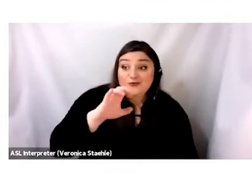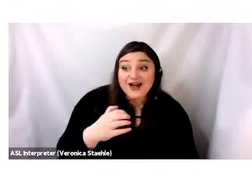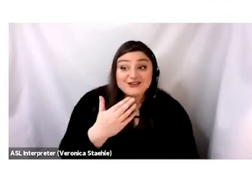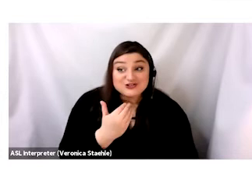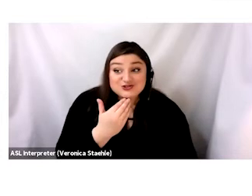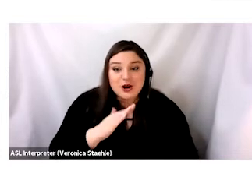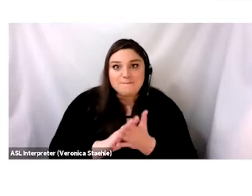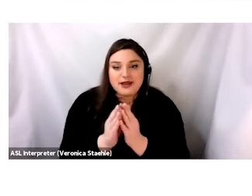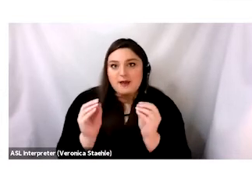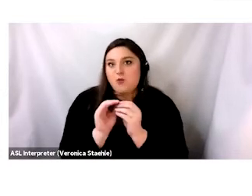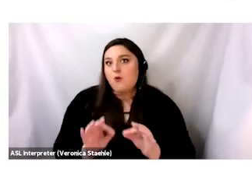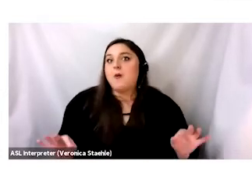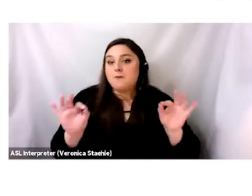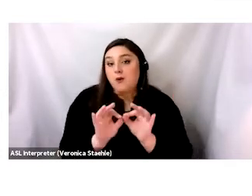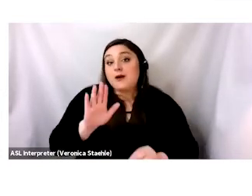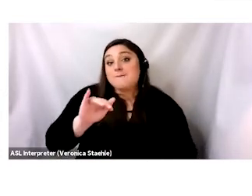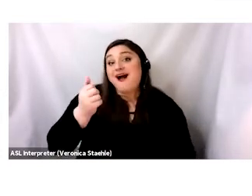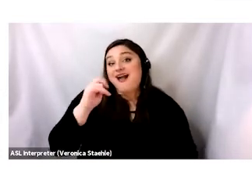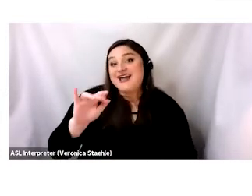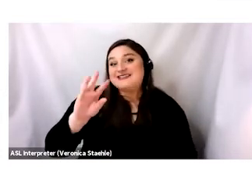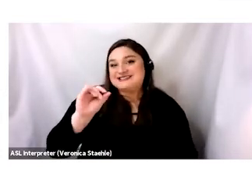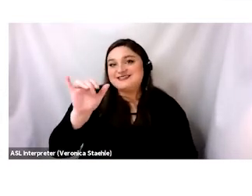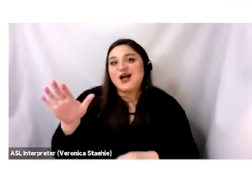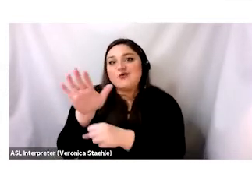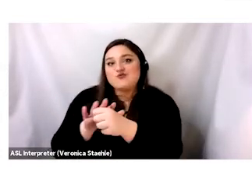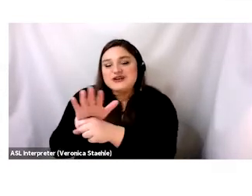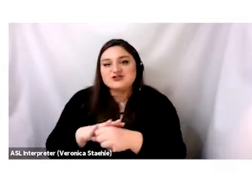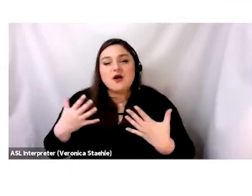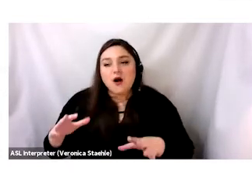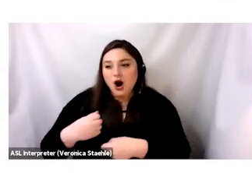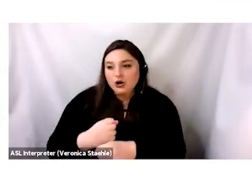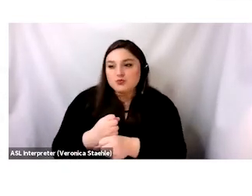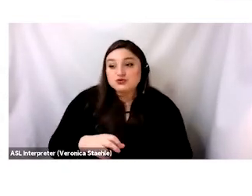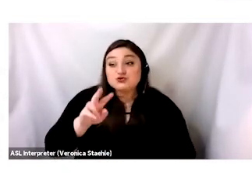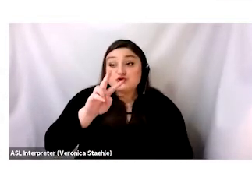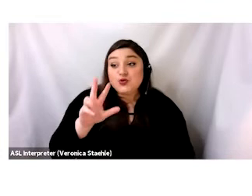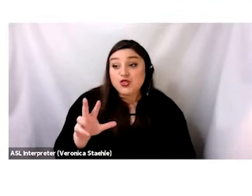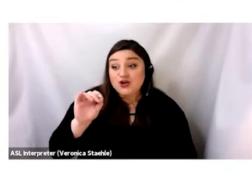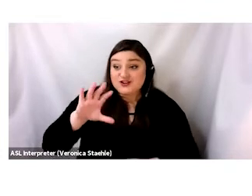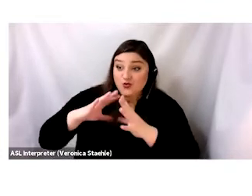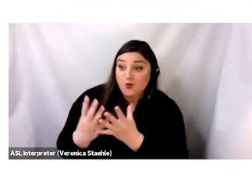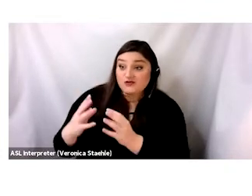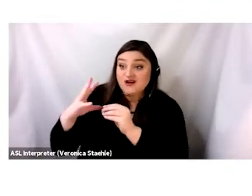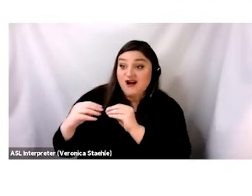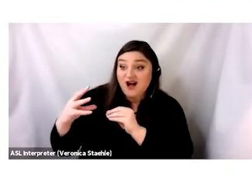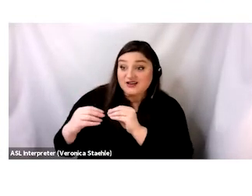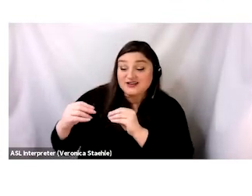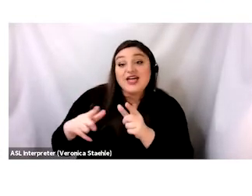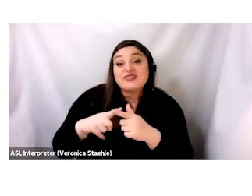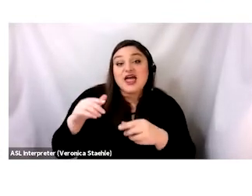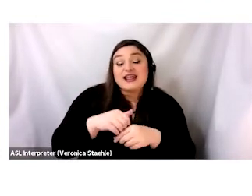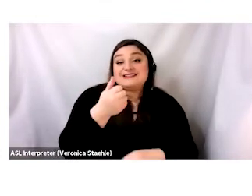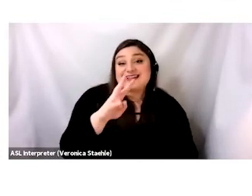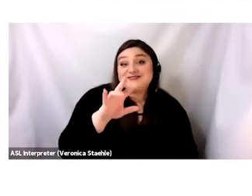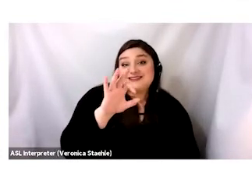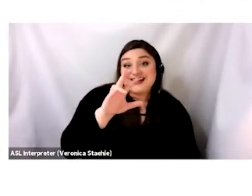importance. By 1860, the region was producing 2/3 of the world's cotton. And in 1793, Eli